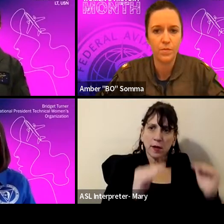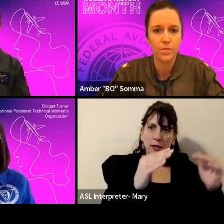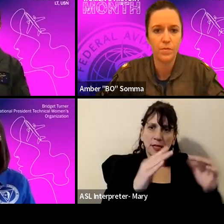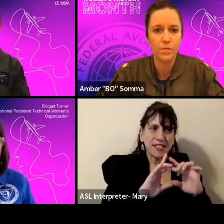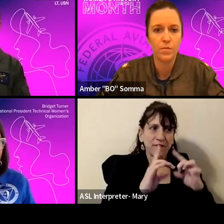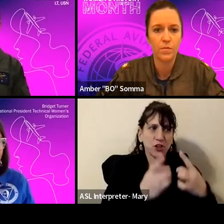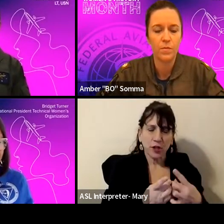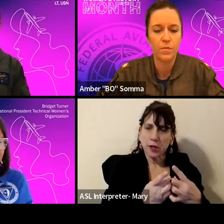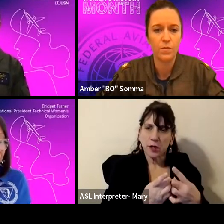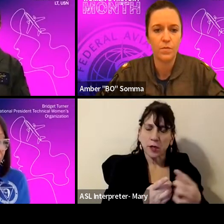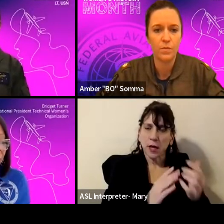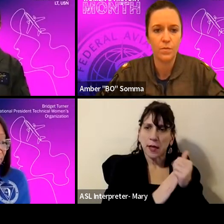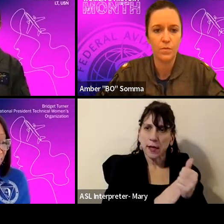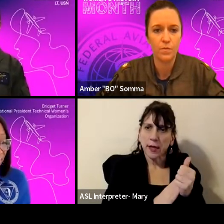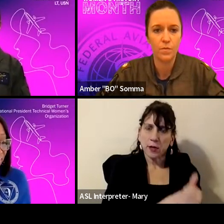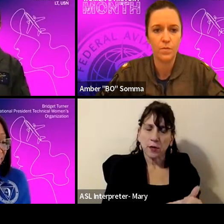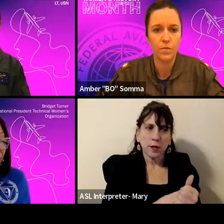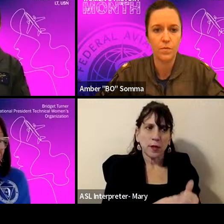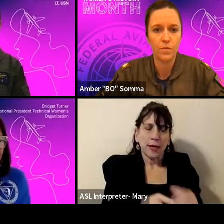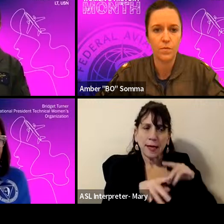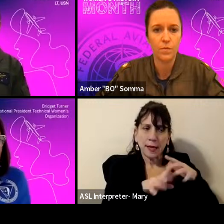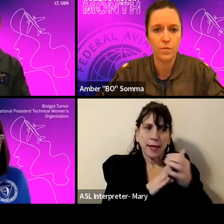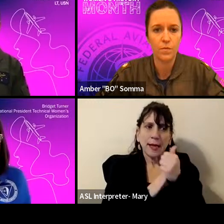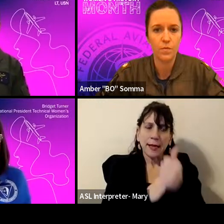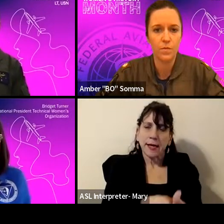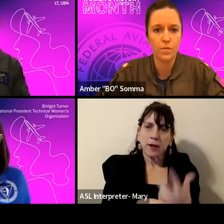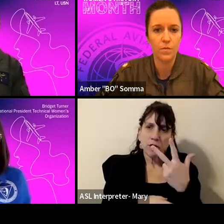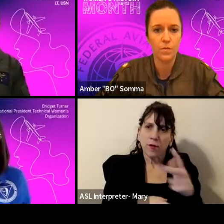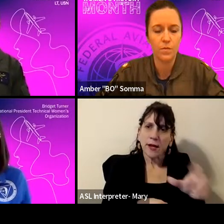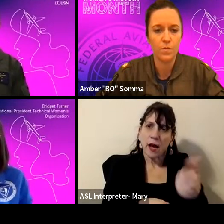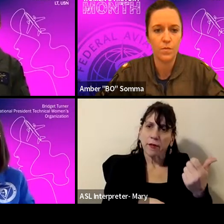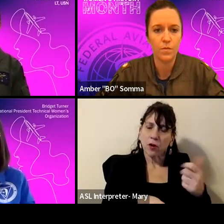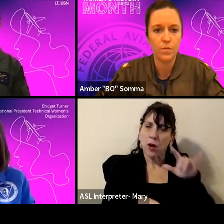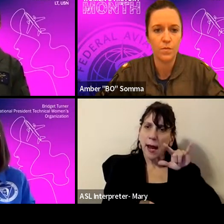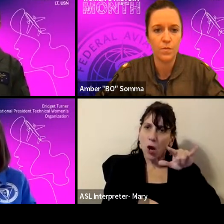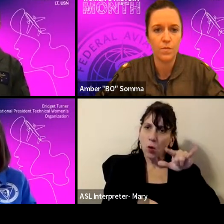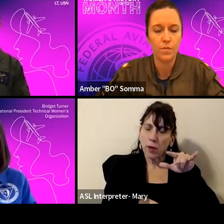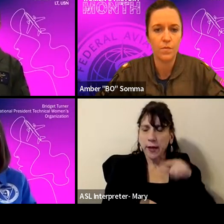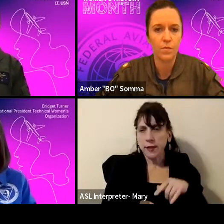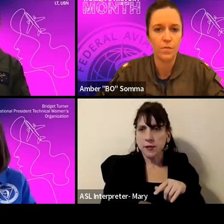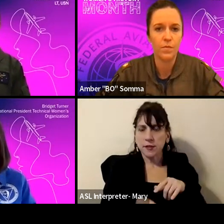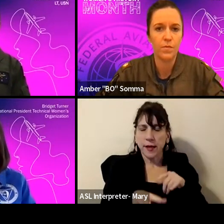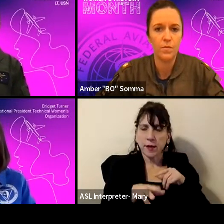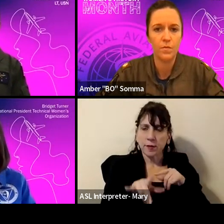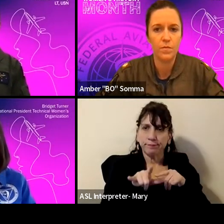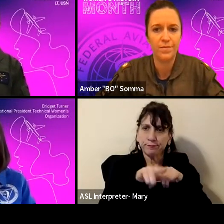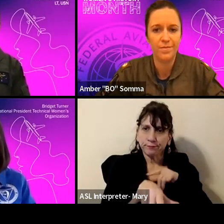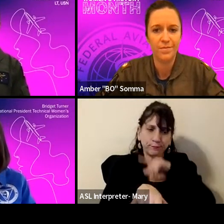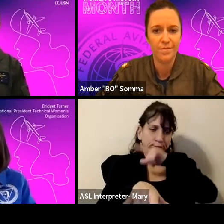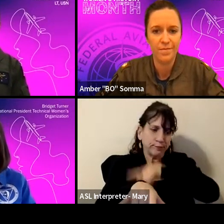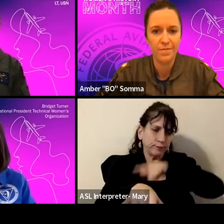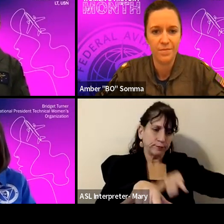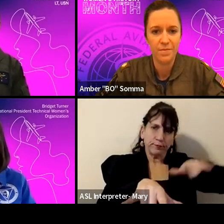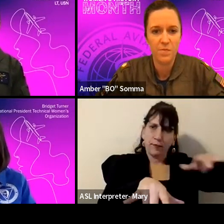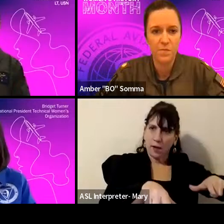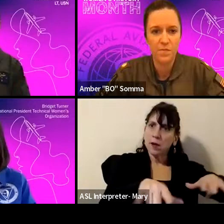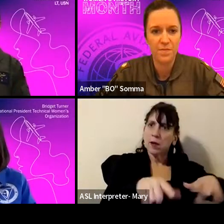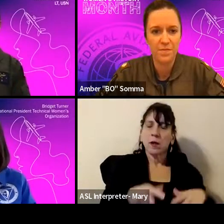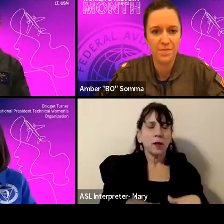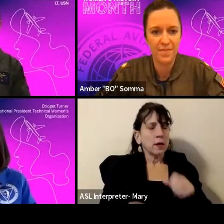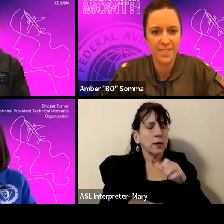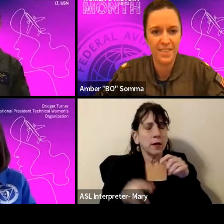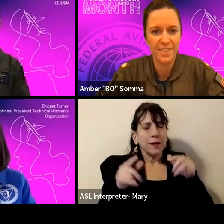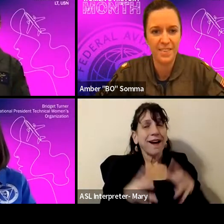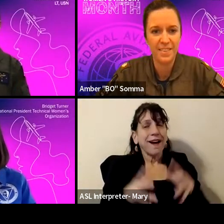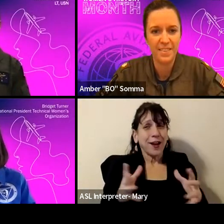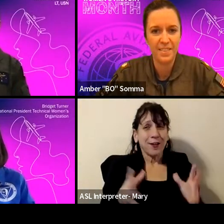lead, so leading three other aircraft in these mission sets. So a lot of our day is not as exciting as you might